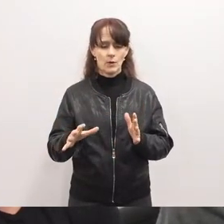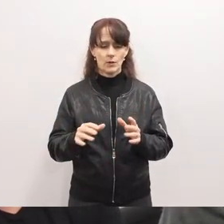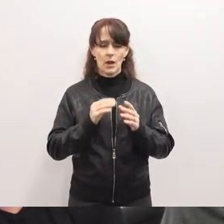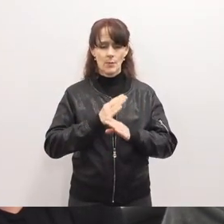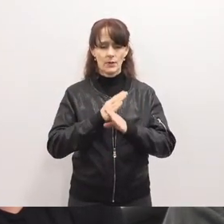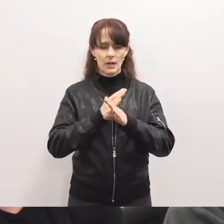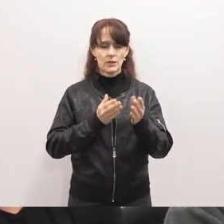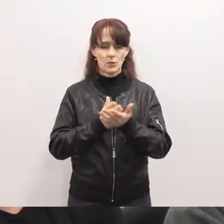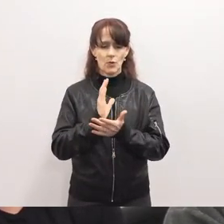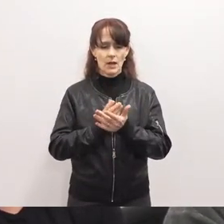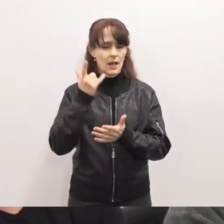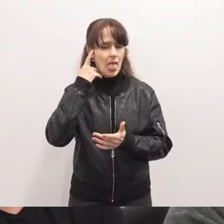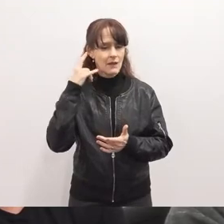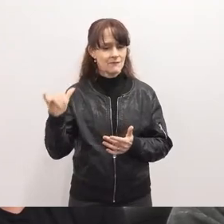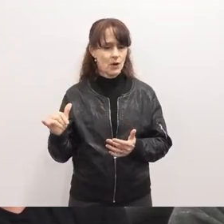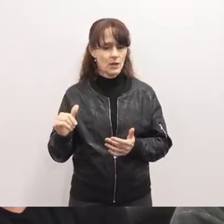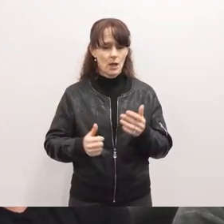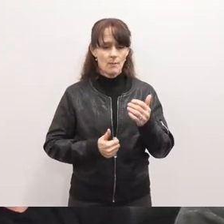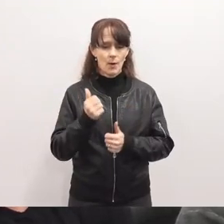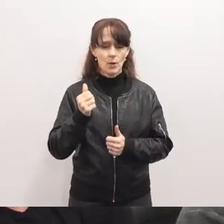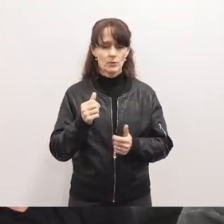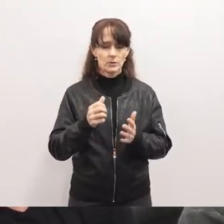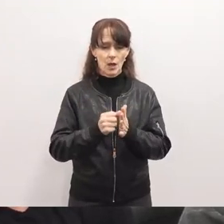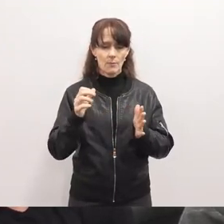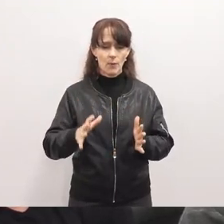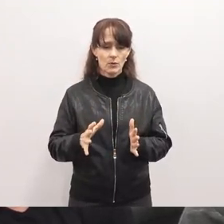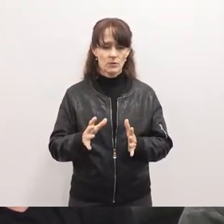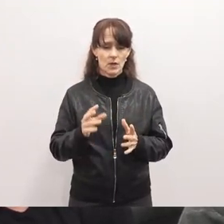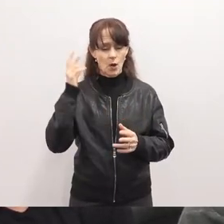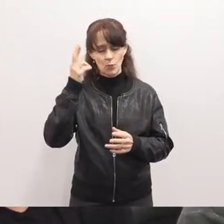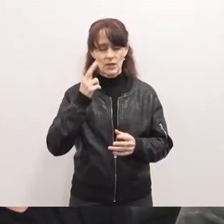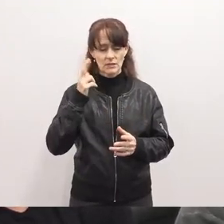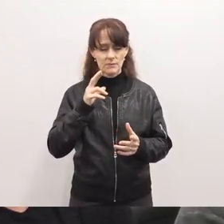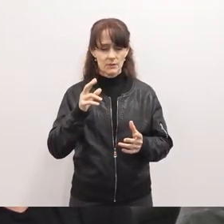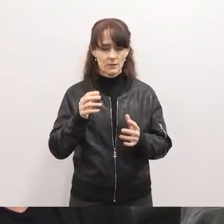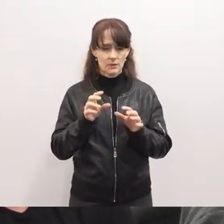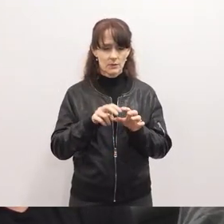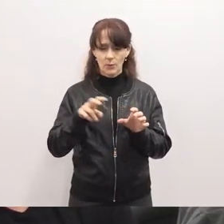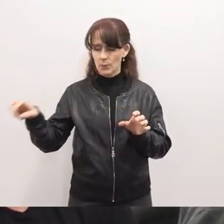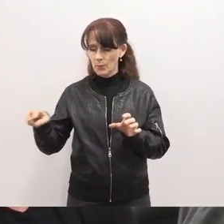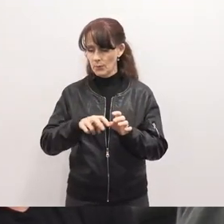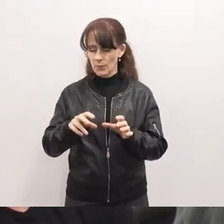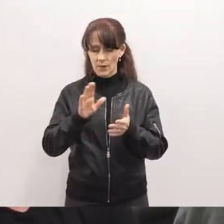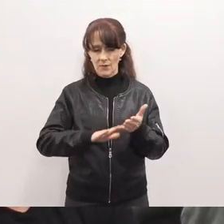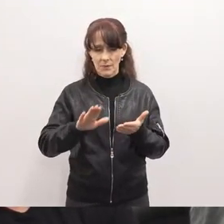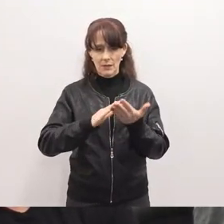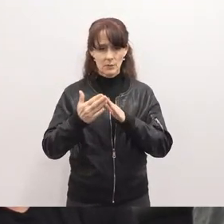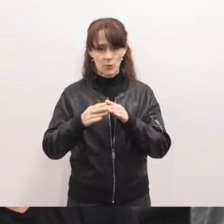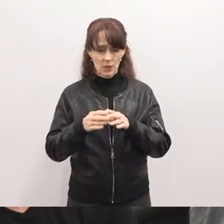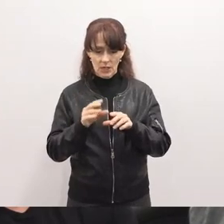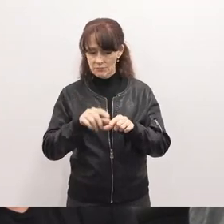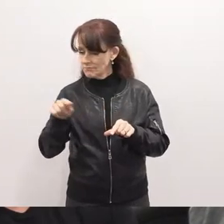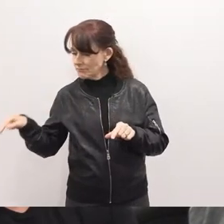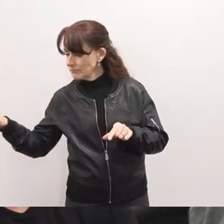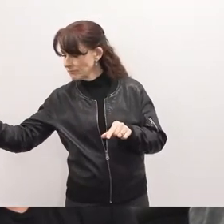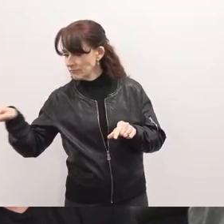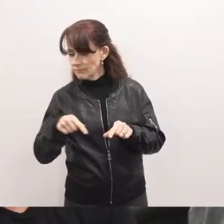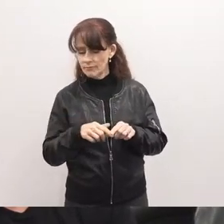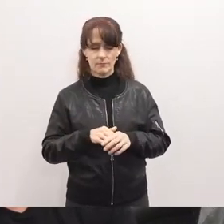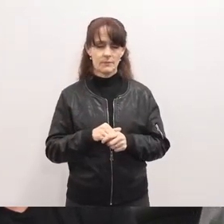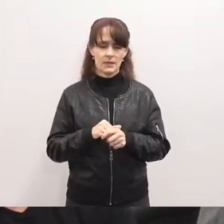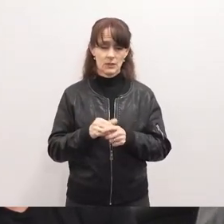right in California. He said most abortion providers are within a reasonable distance from campus communities anyways. So you